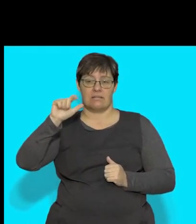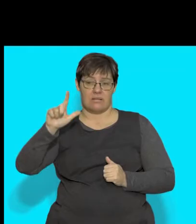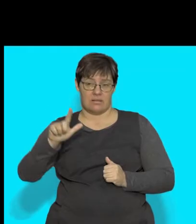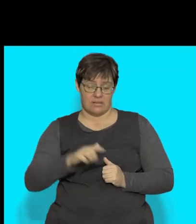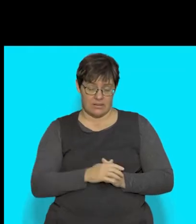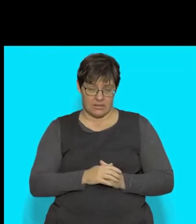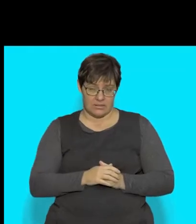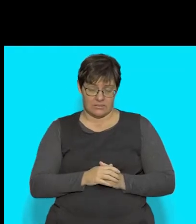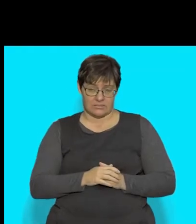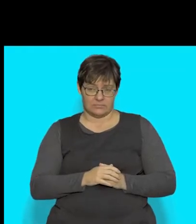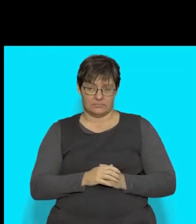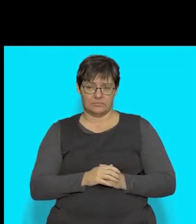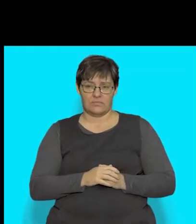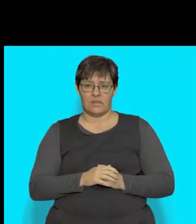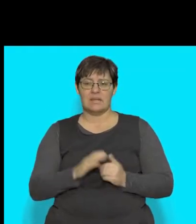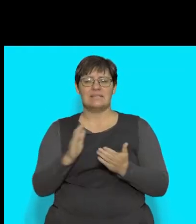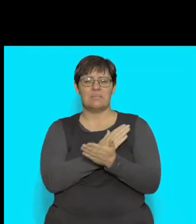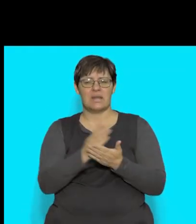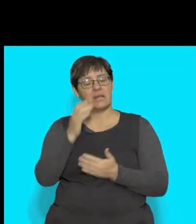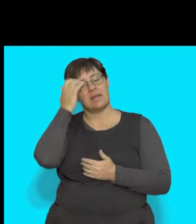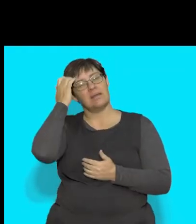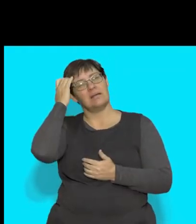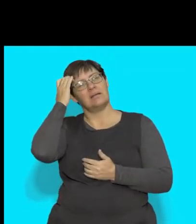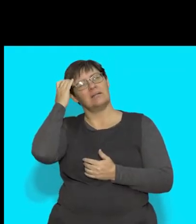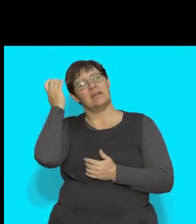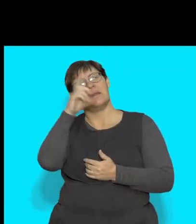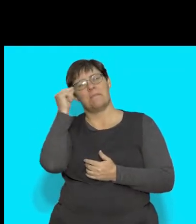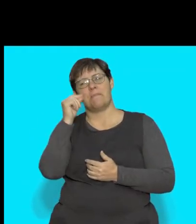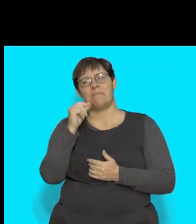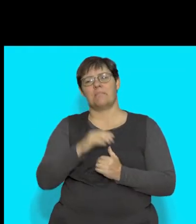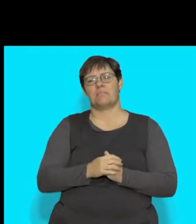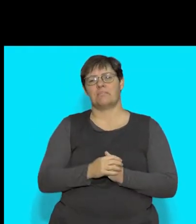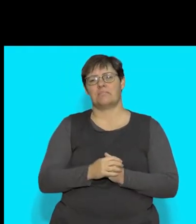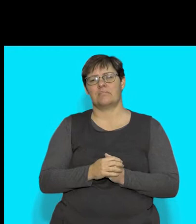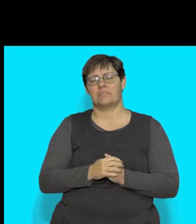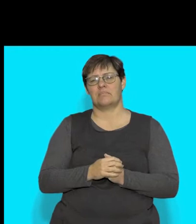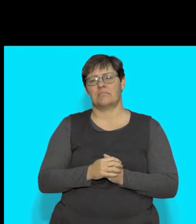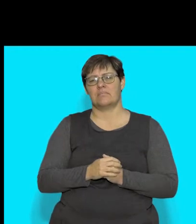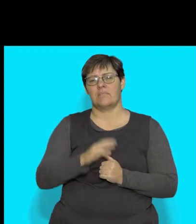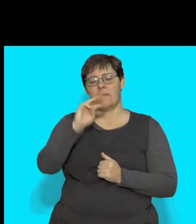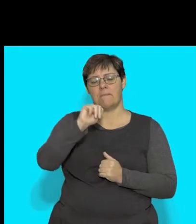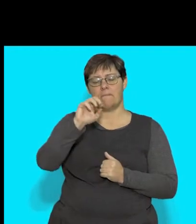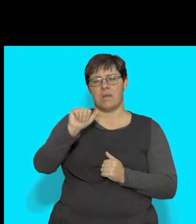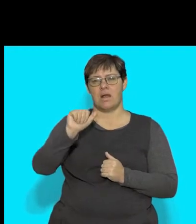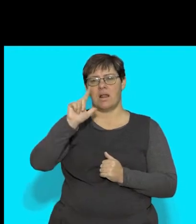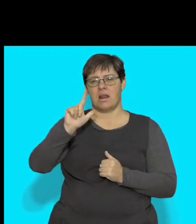And sometimes I've seen, it's also called, the